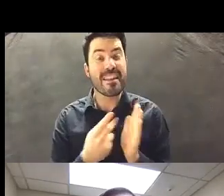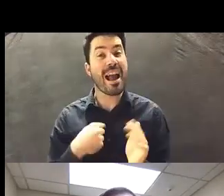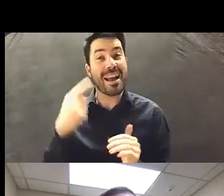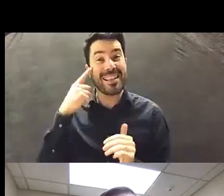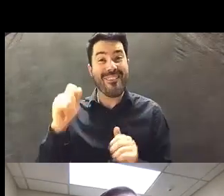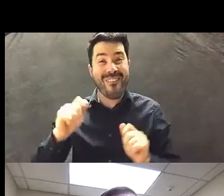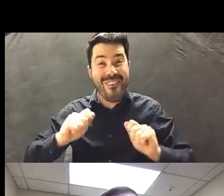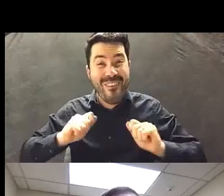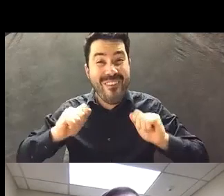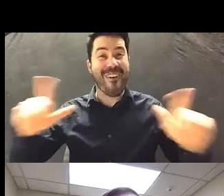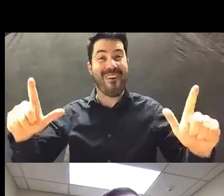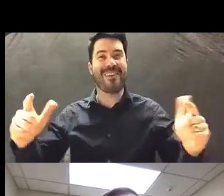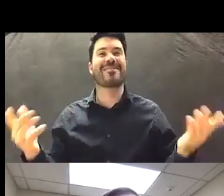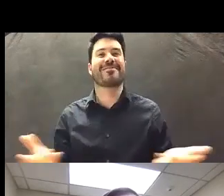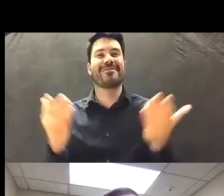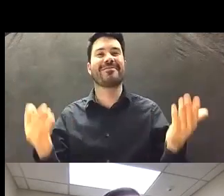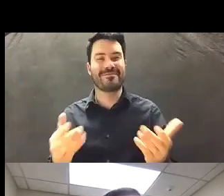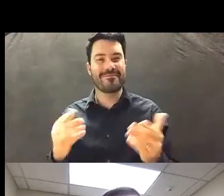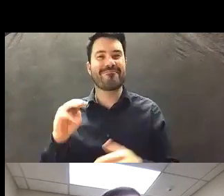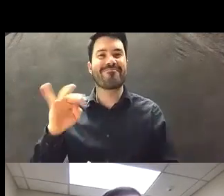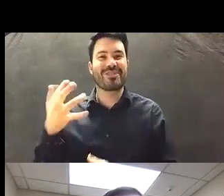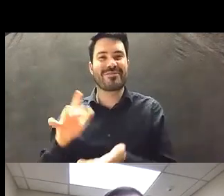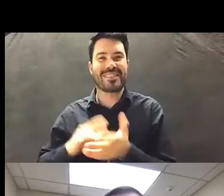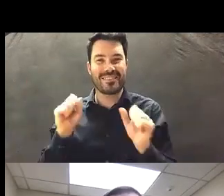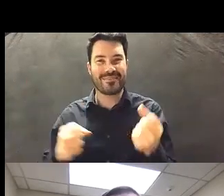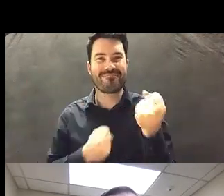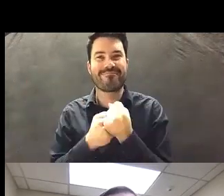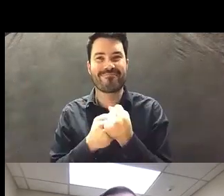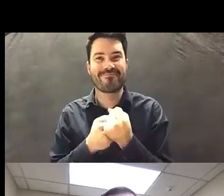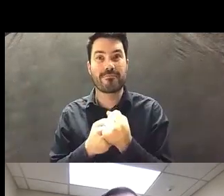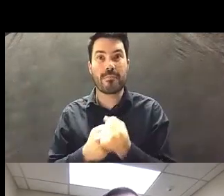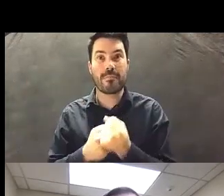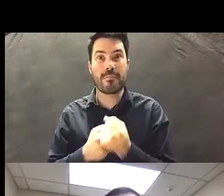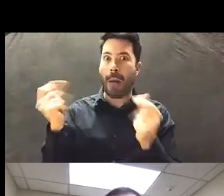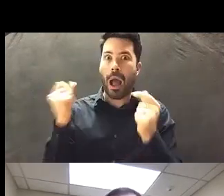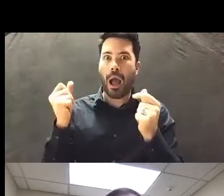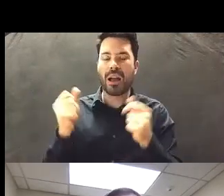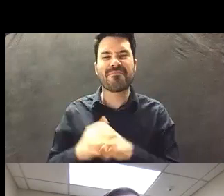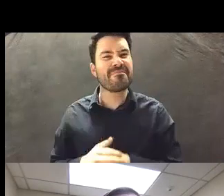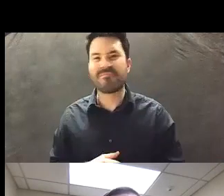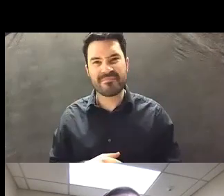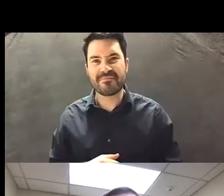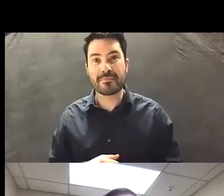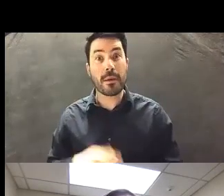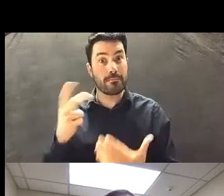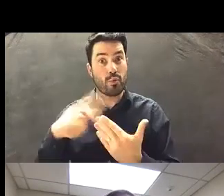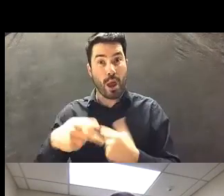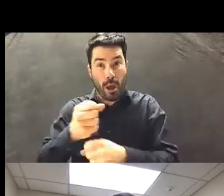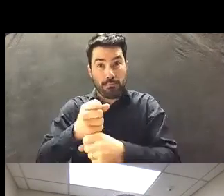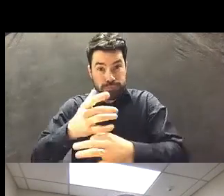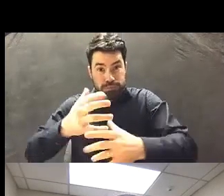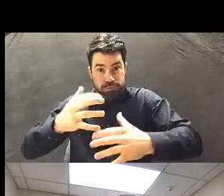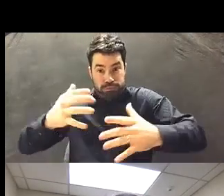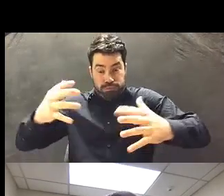Michigan Medicine can provide support. It may not be immediate, but as this program grows, we are seeing opportunities and